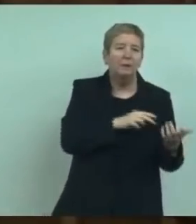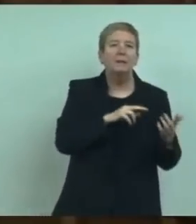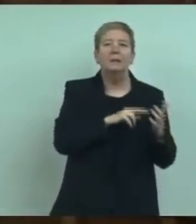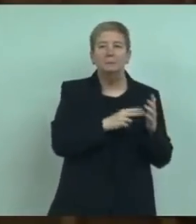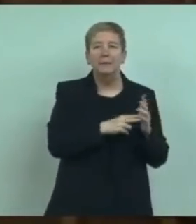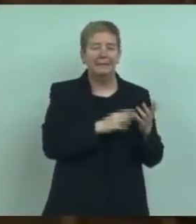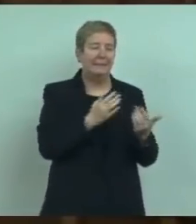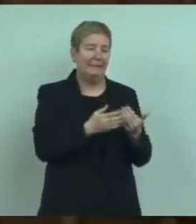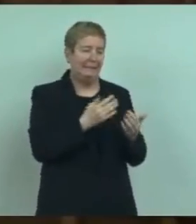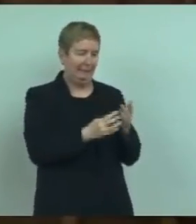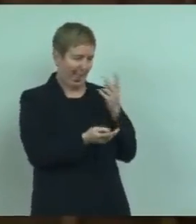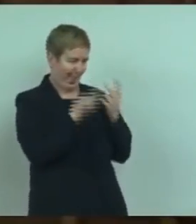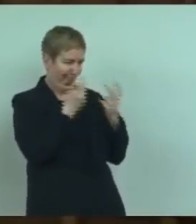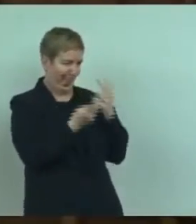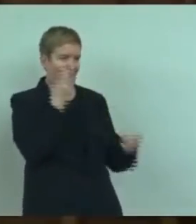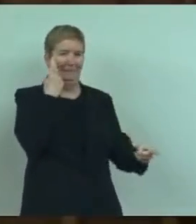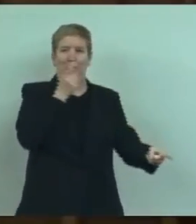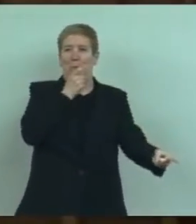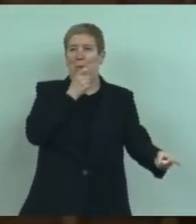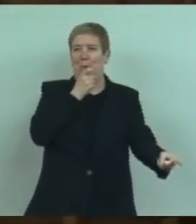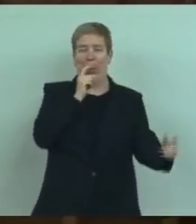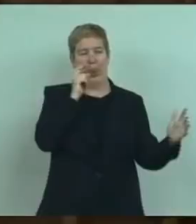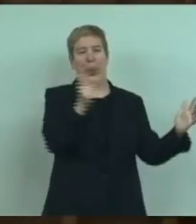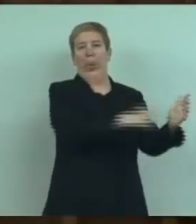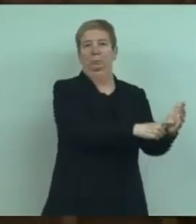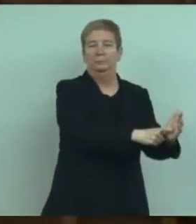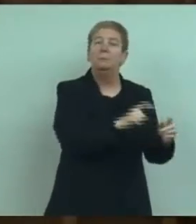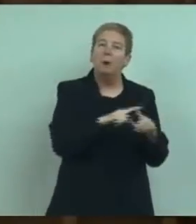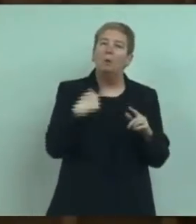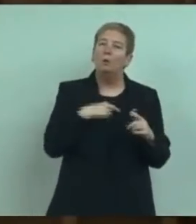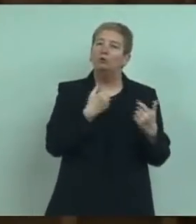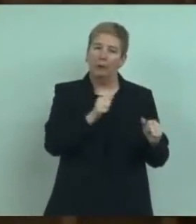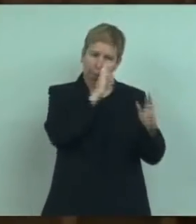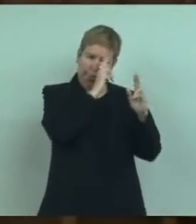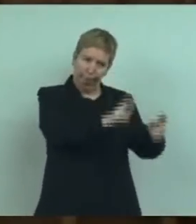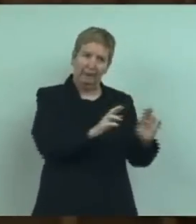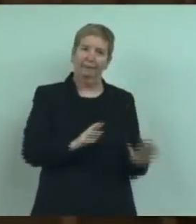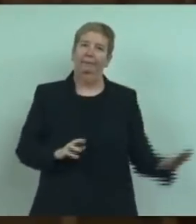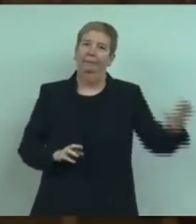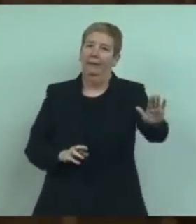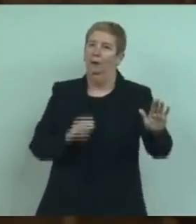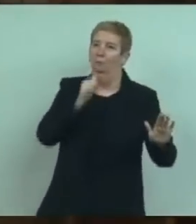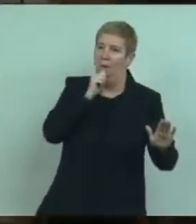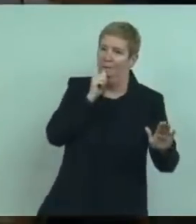down. But we respect the privacy of New Mexicans and won't do anything to violate that. That's